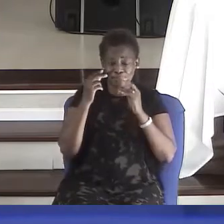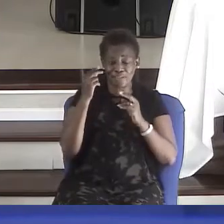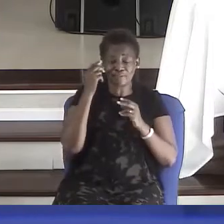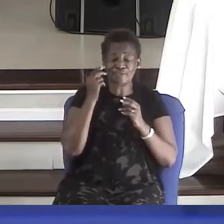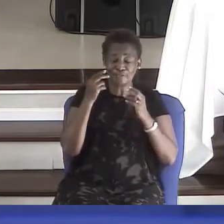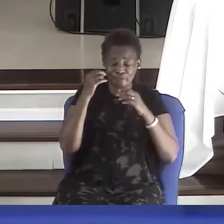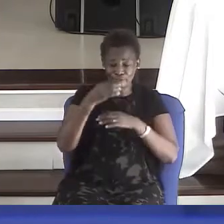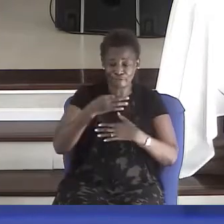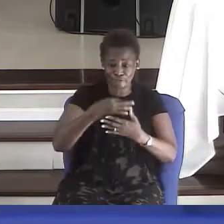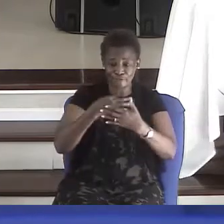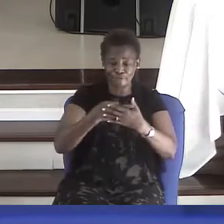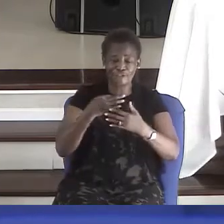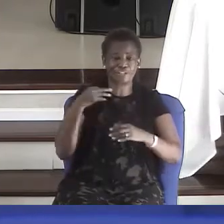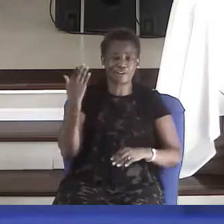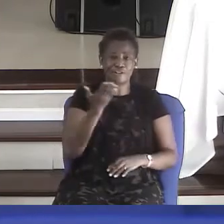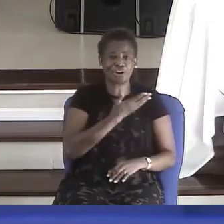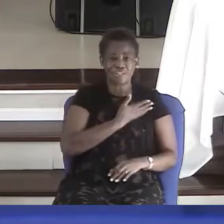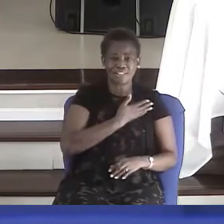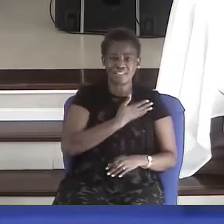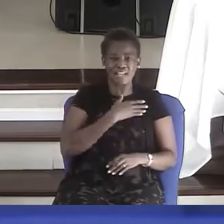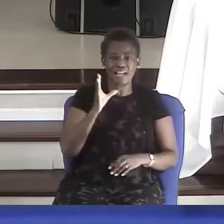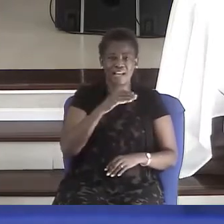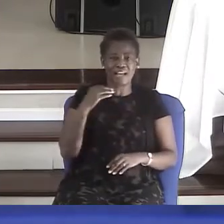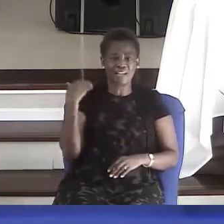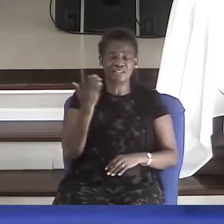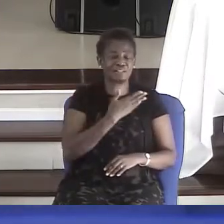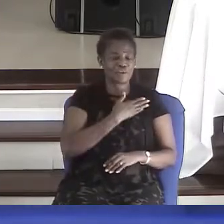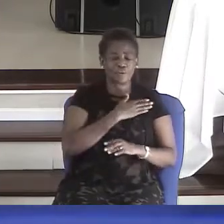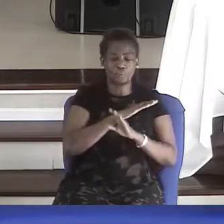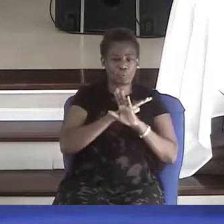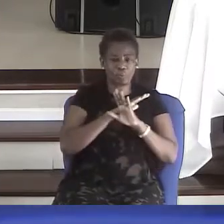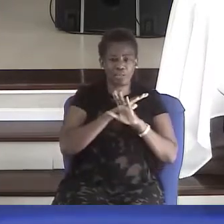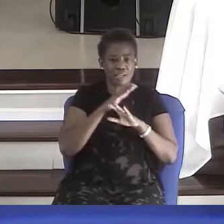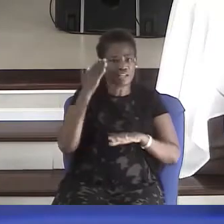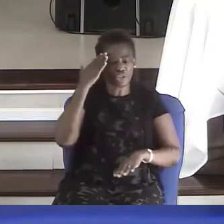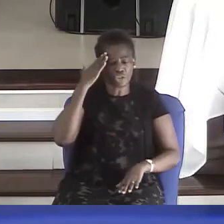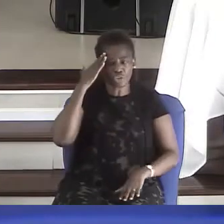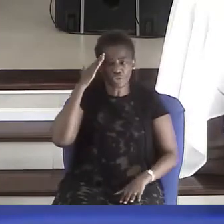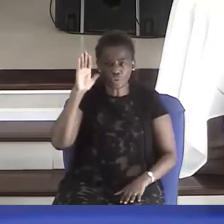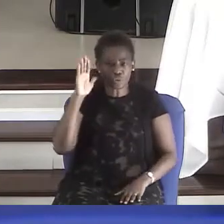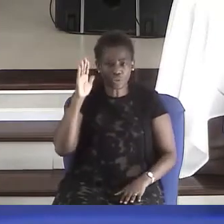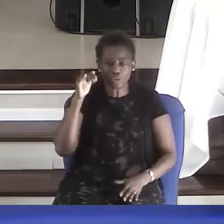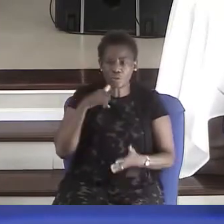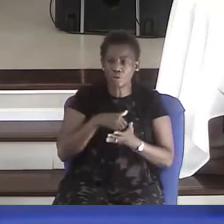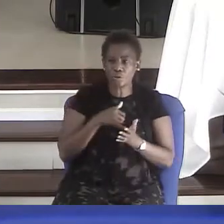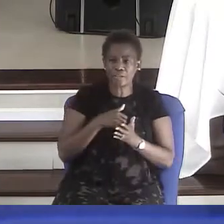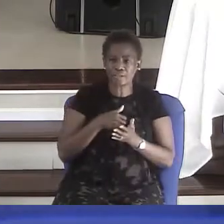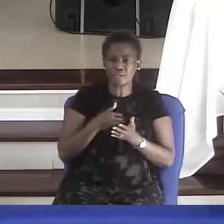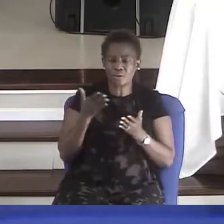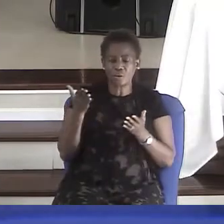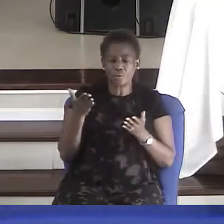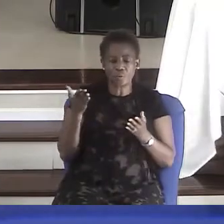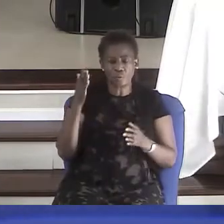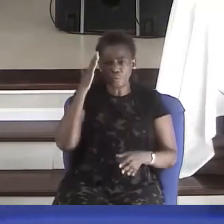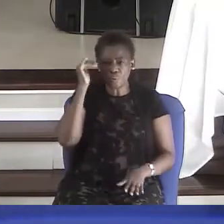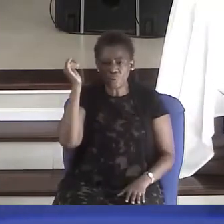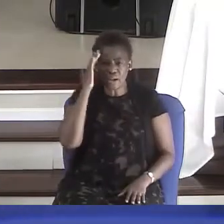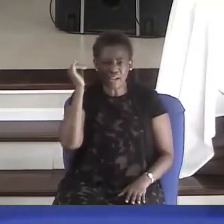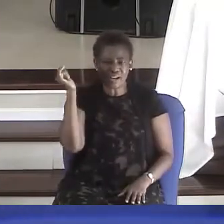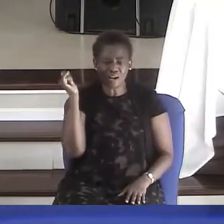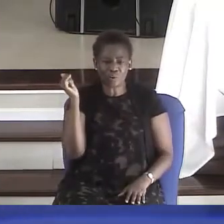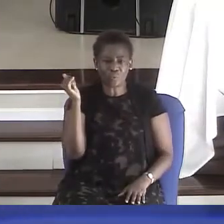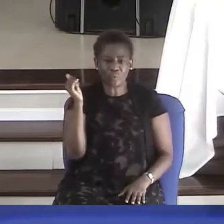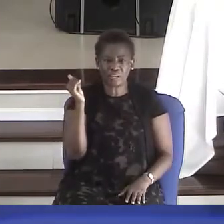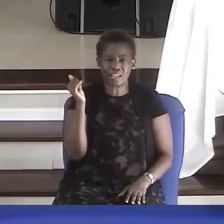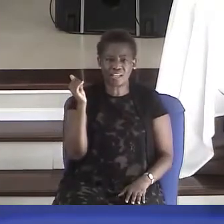My God, why are we so dumb and so deaf? Why have we become so